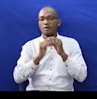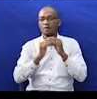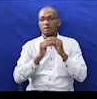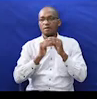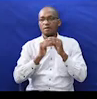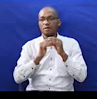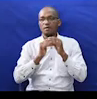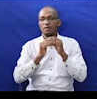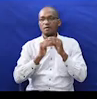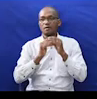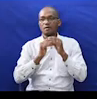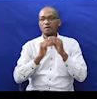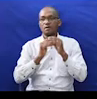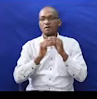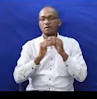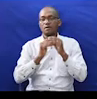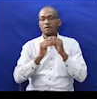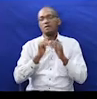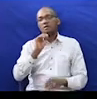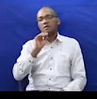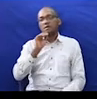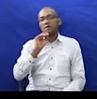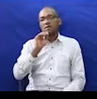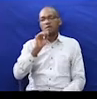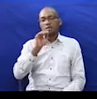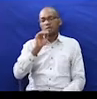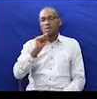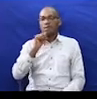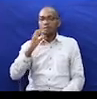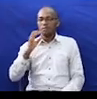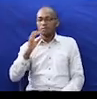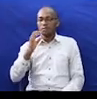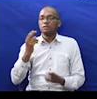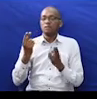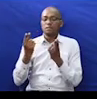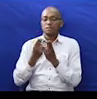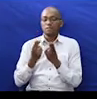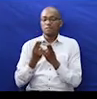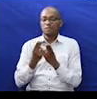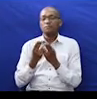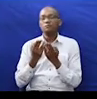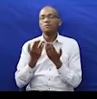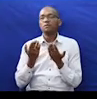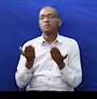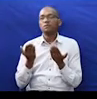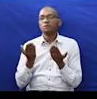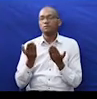AB over AC is the same as we